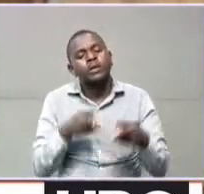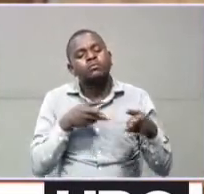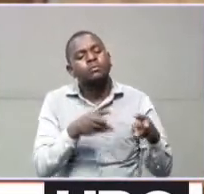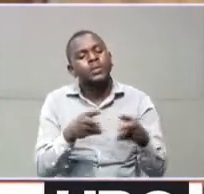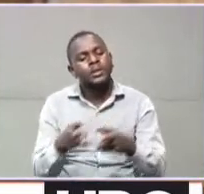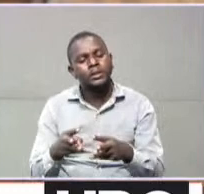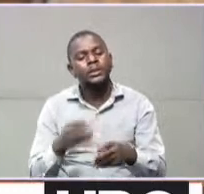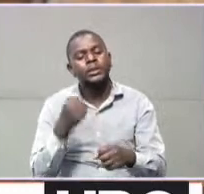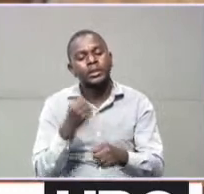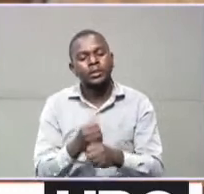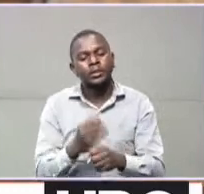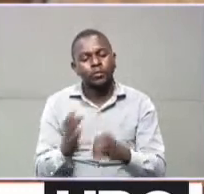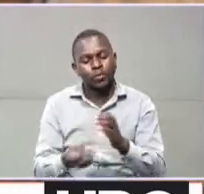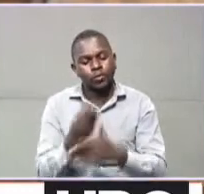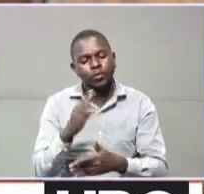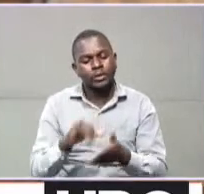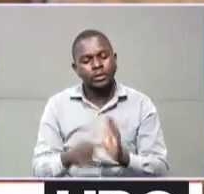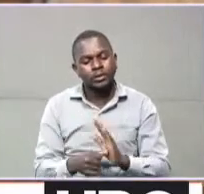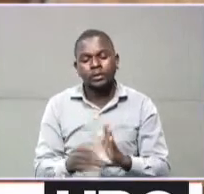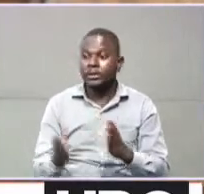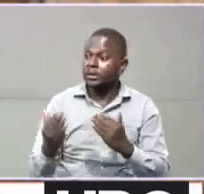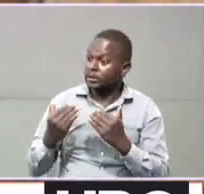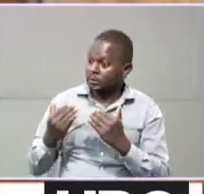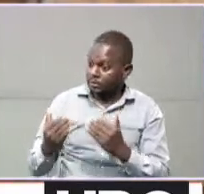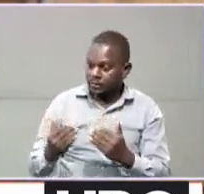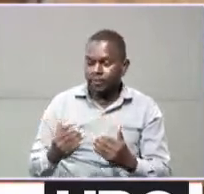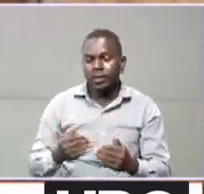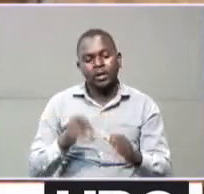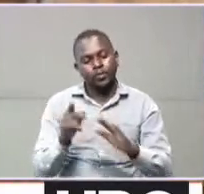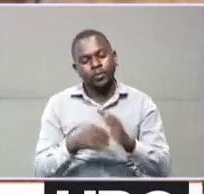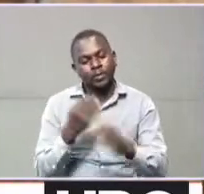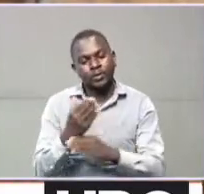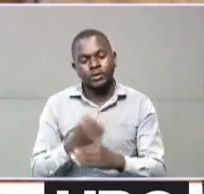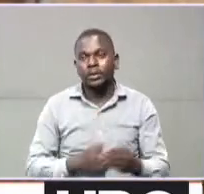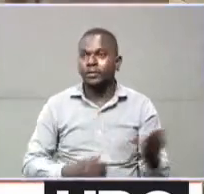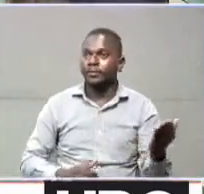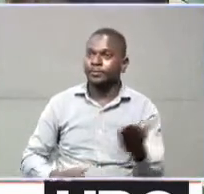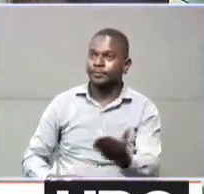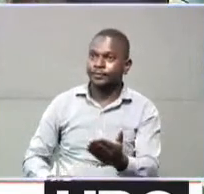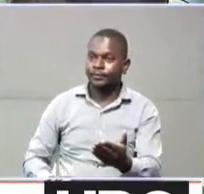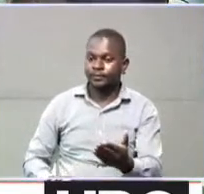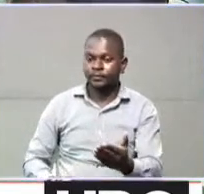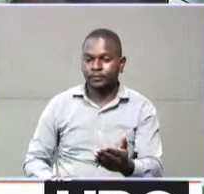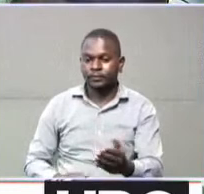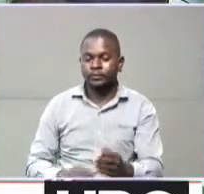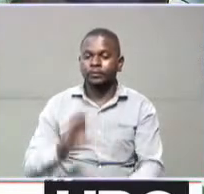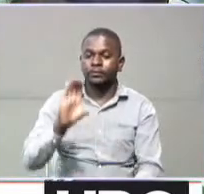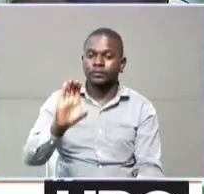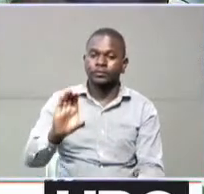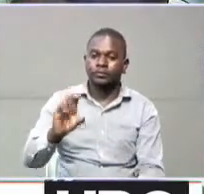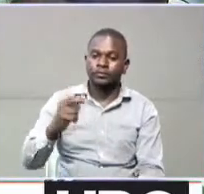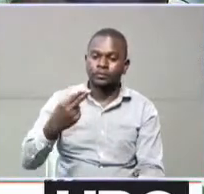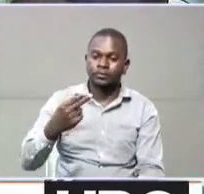taken since we raised this issue thank you right now prime minister this is honorable